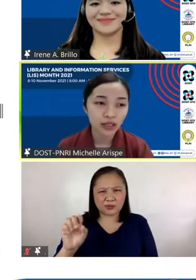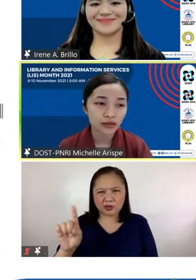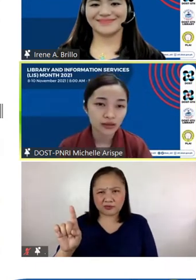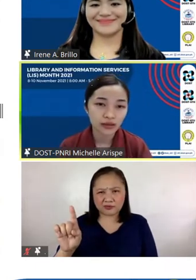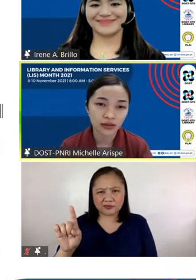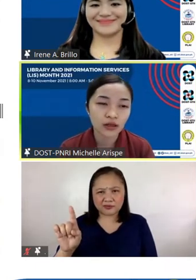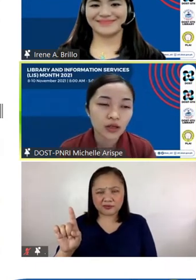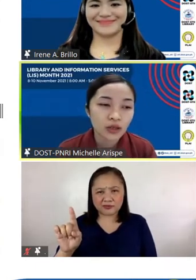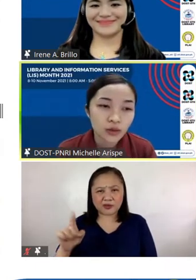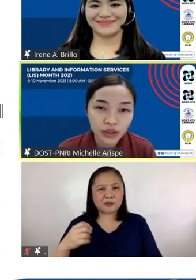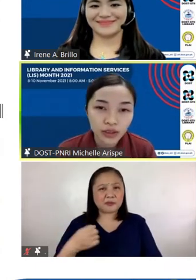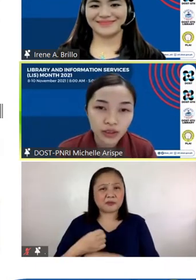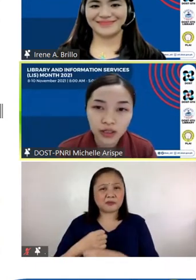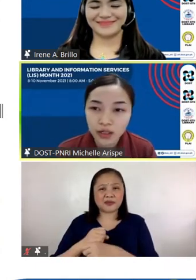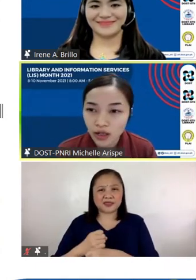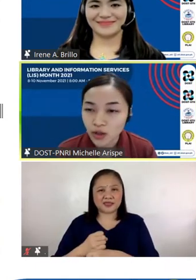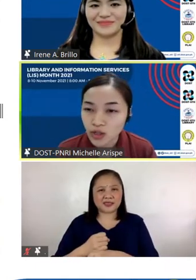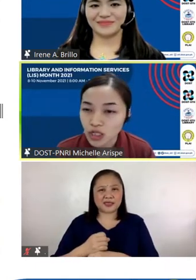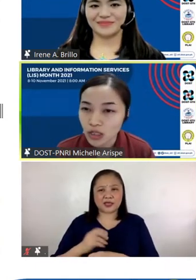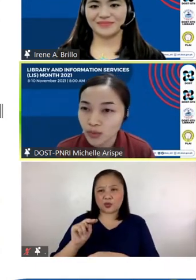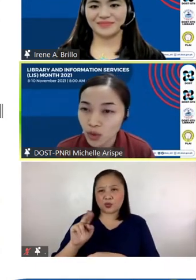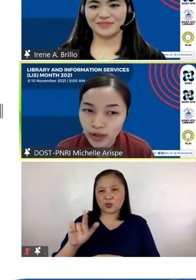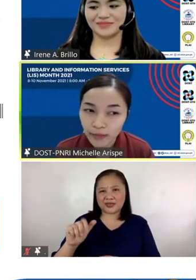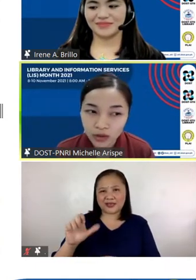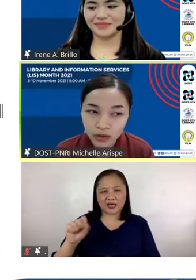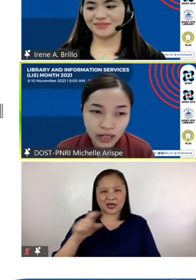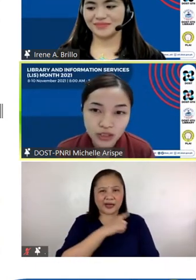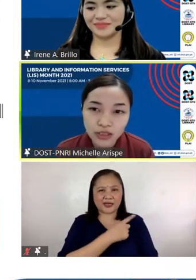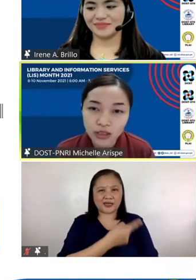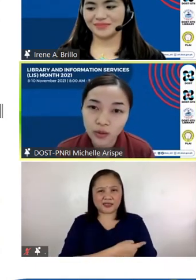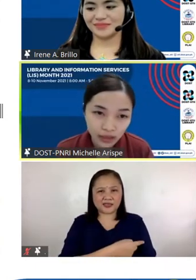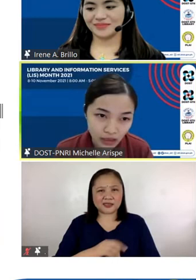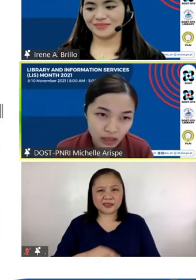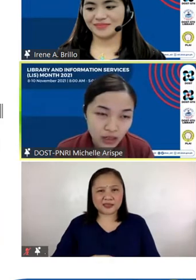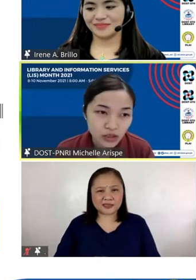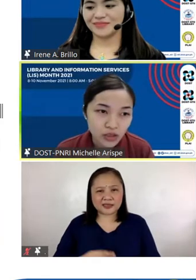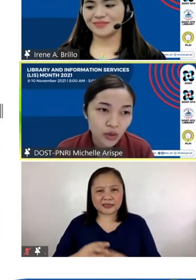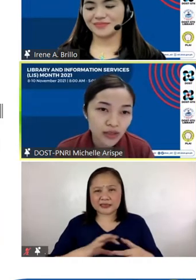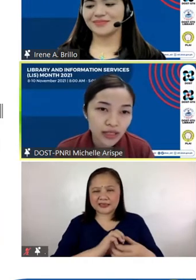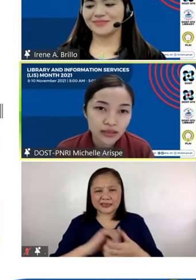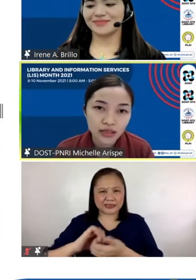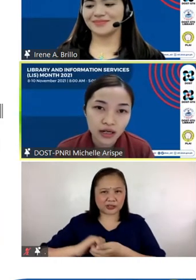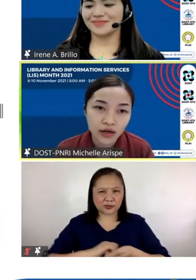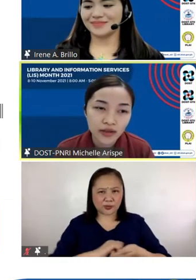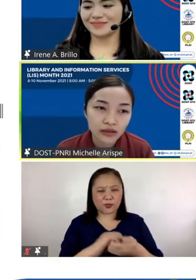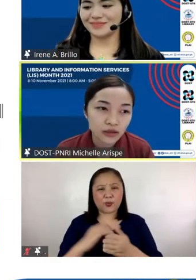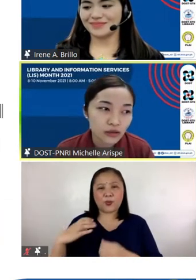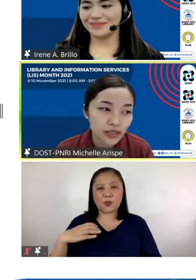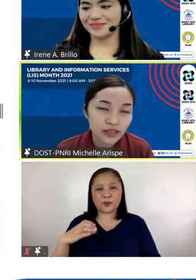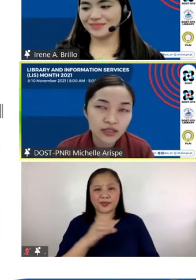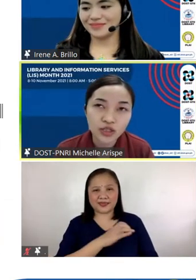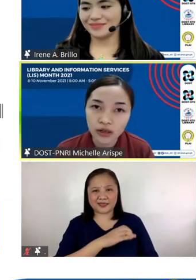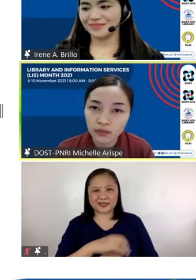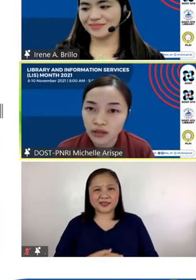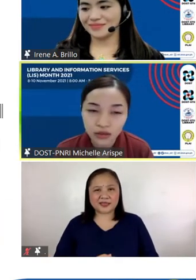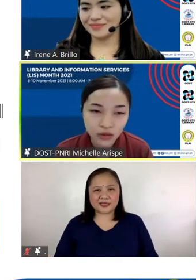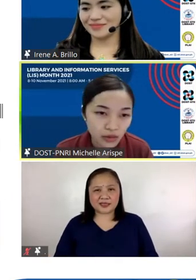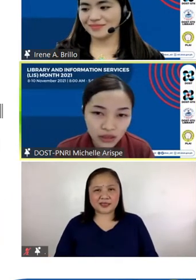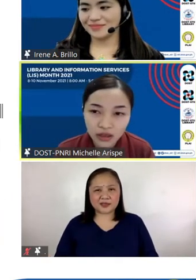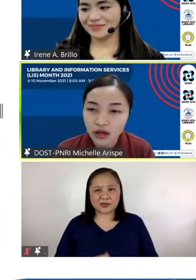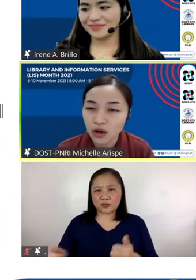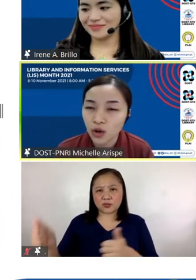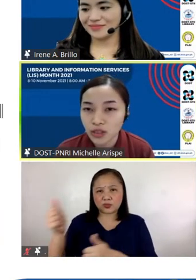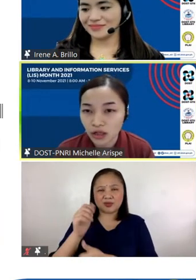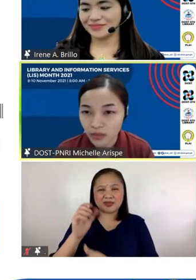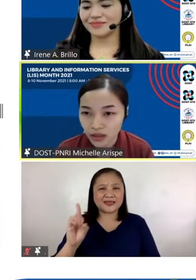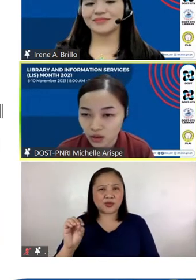1601, which created the Nuclear Energy Program Interagency Committee. So that is chaired by